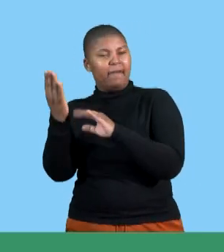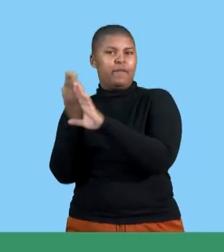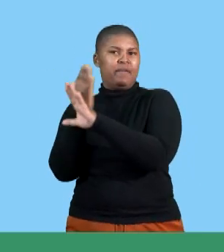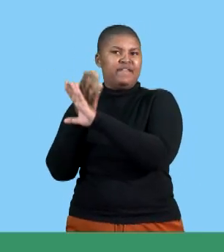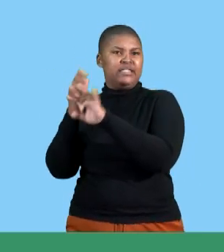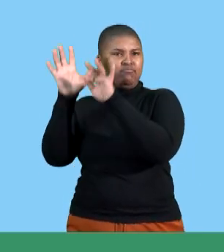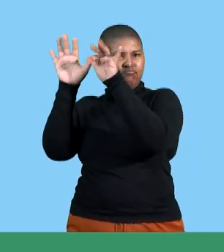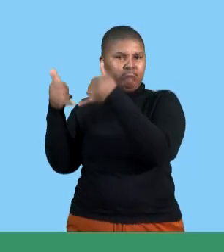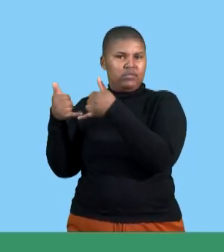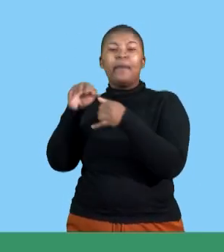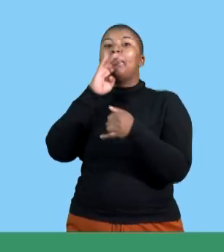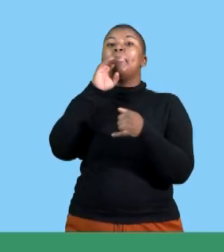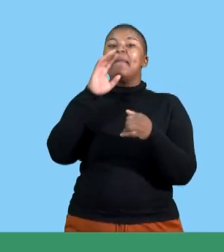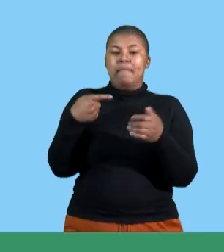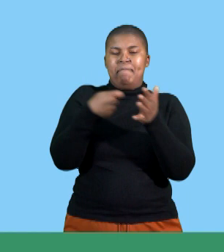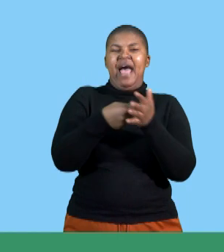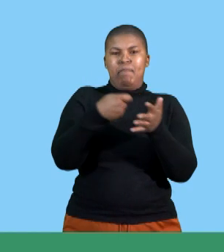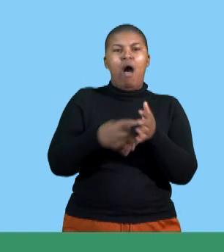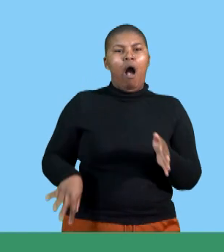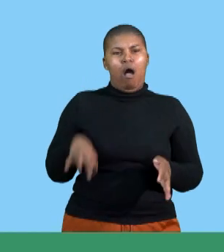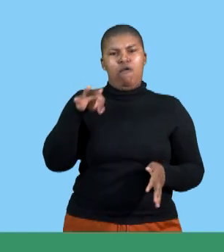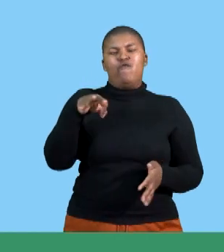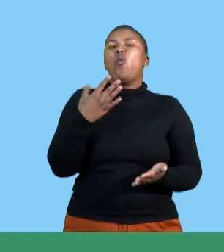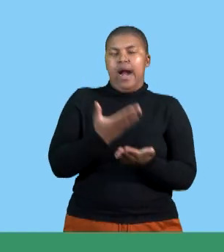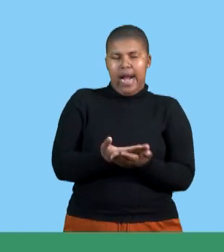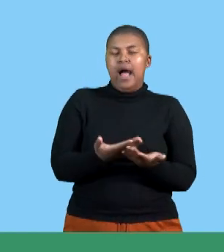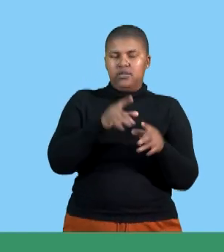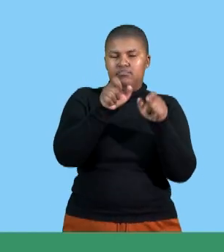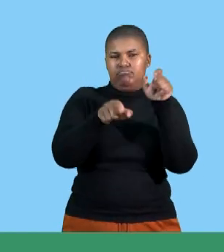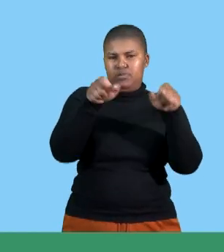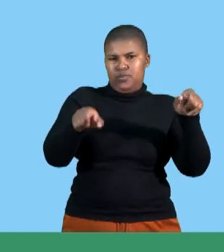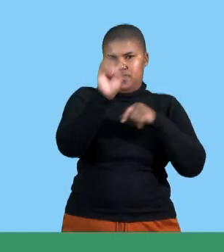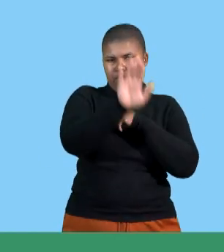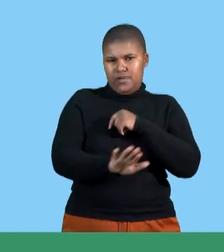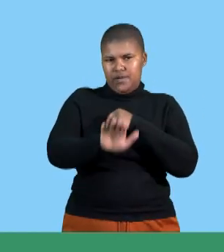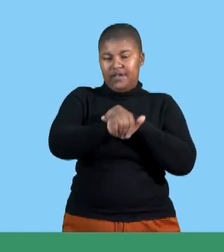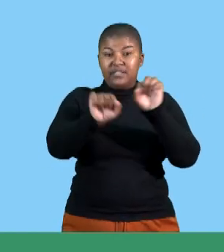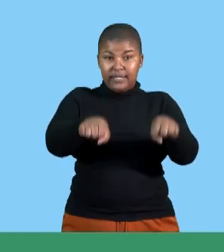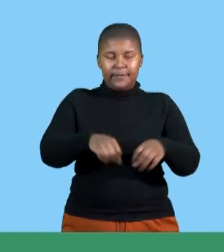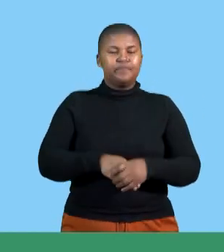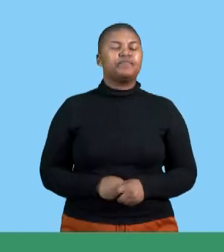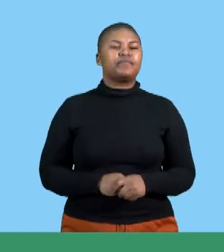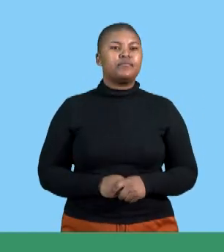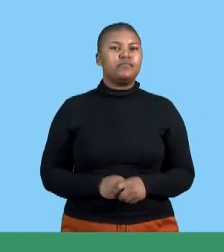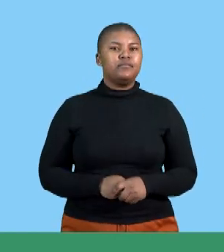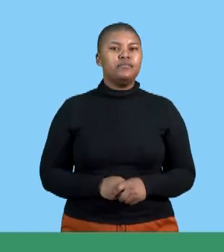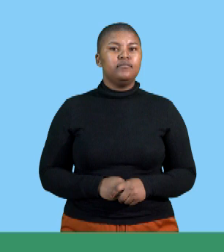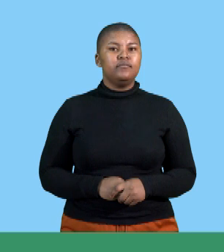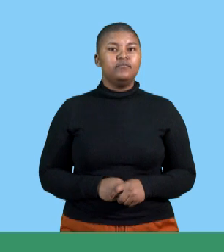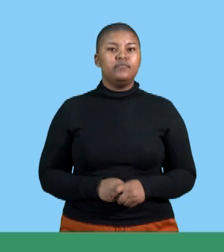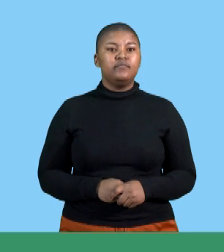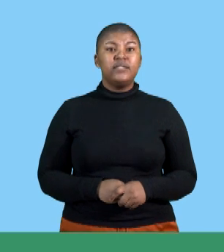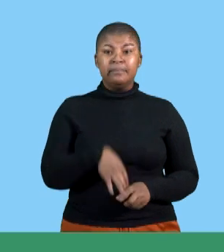make services affordable to more citizens. So an advantage of a state-owned company is that